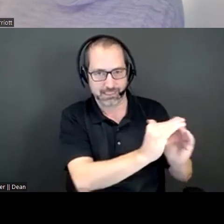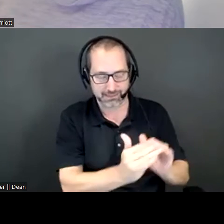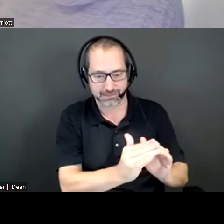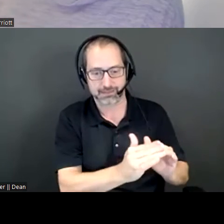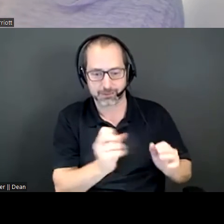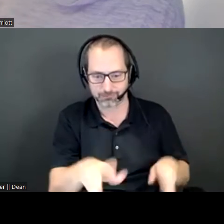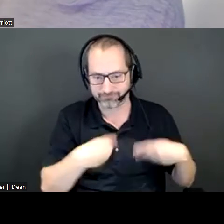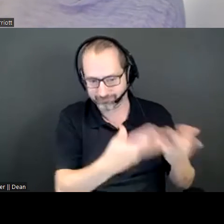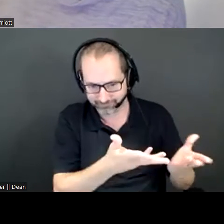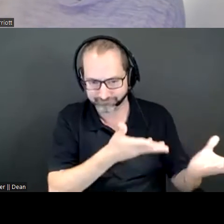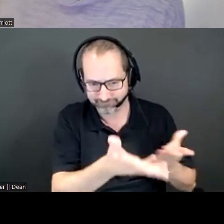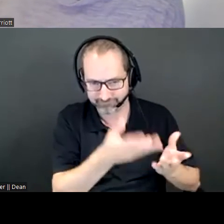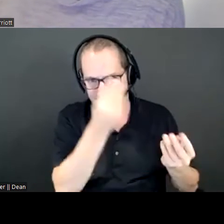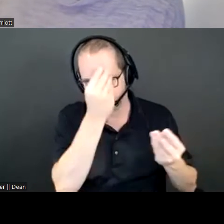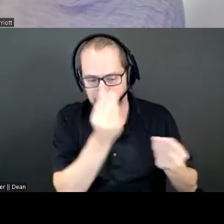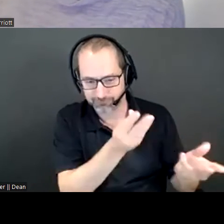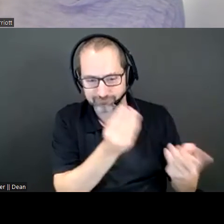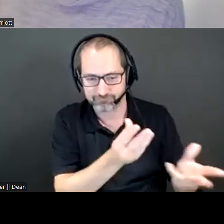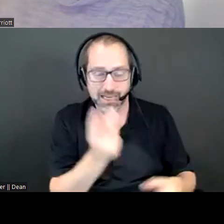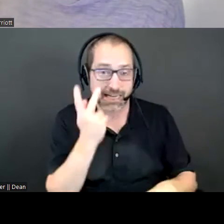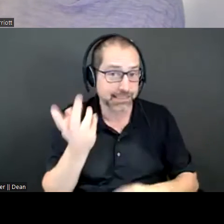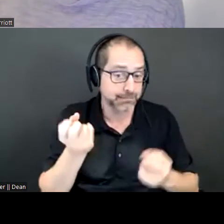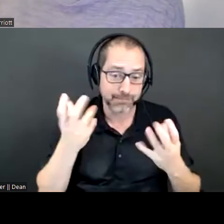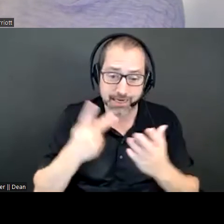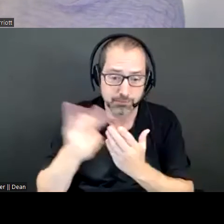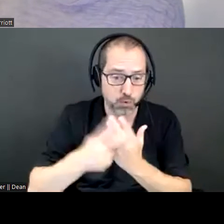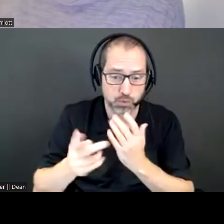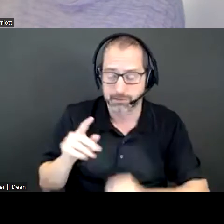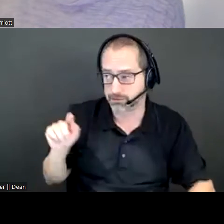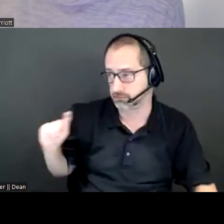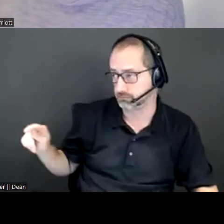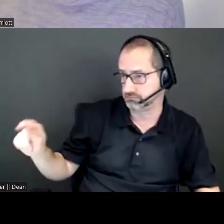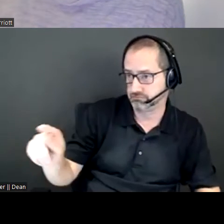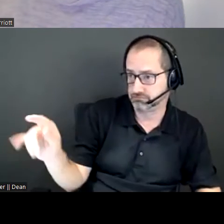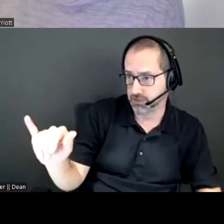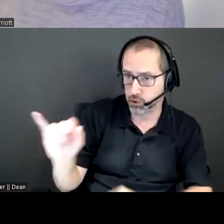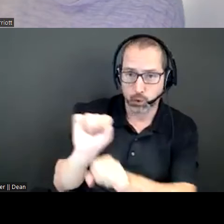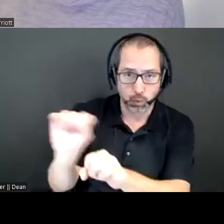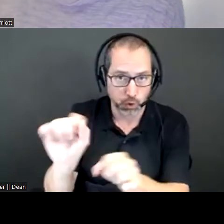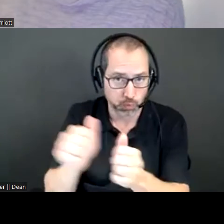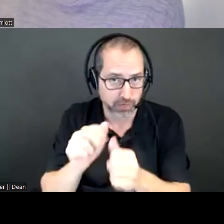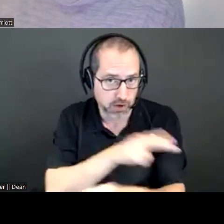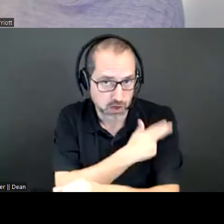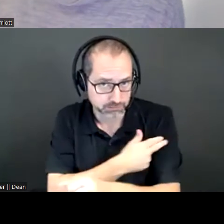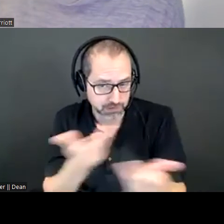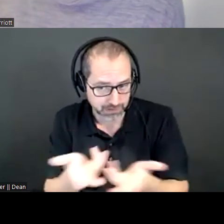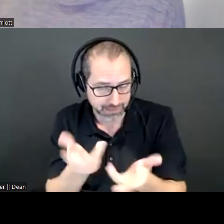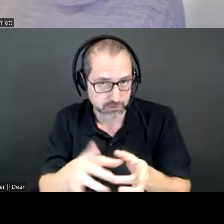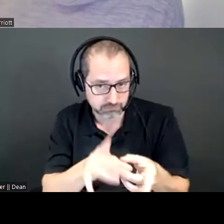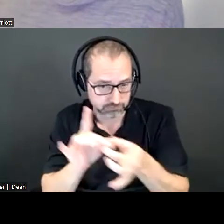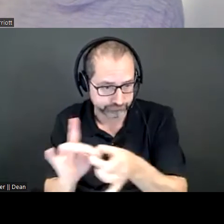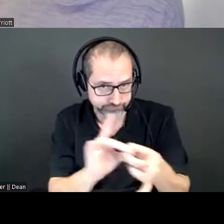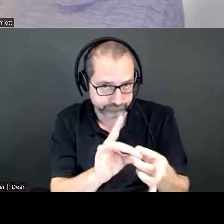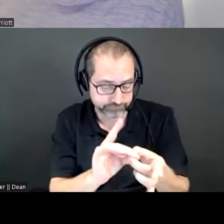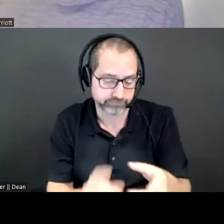I see many programs like working with the hospital here.